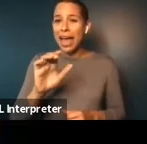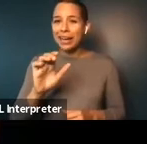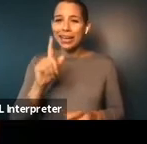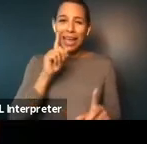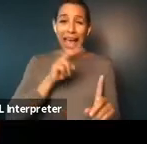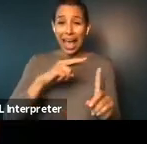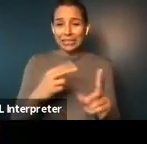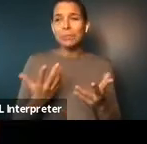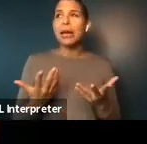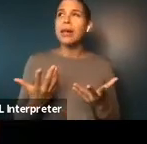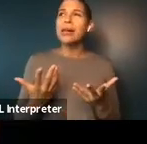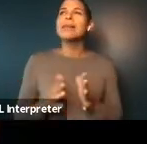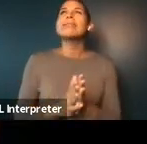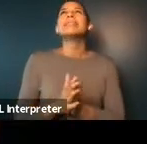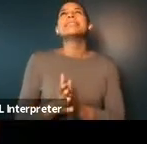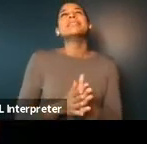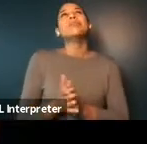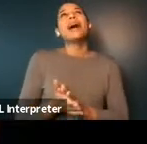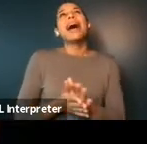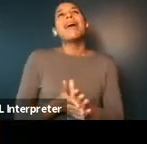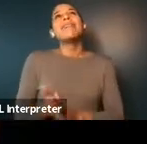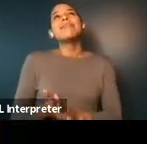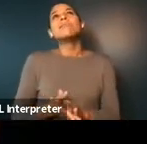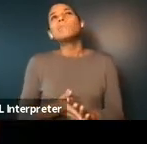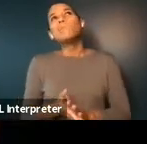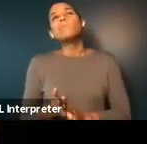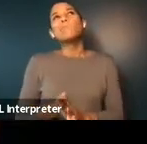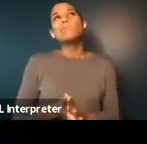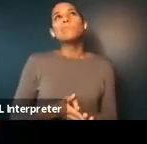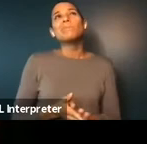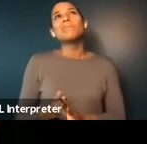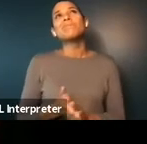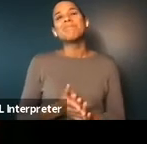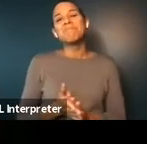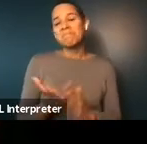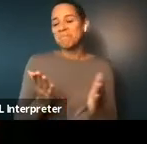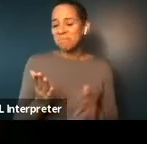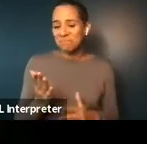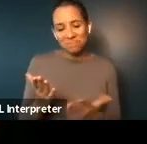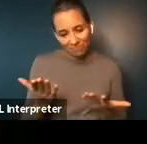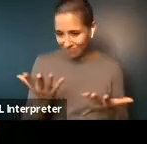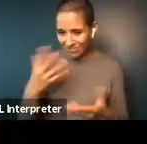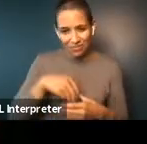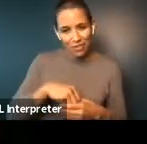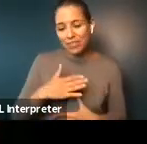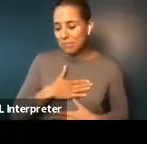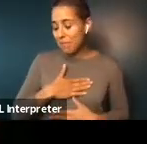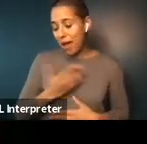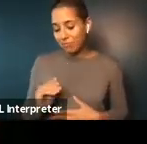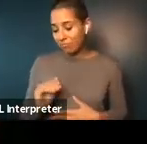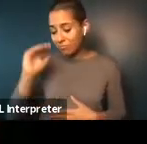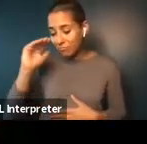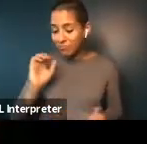for me, part of my own, um, like kind of evolution and growth and understanding